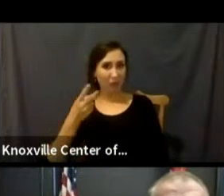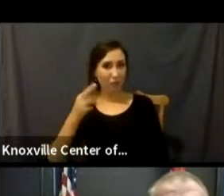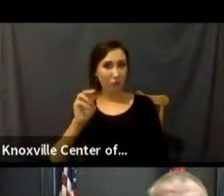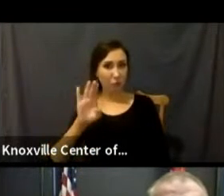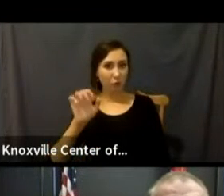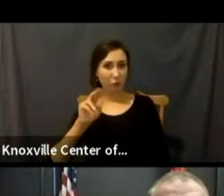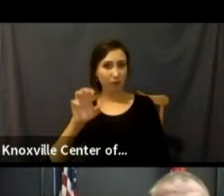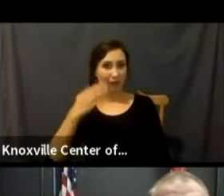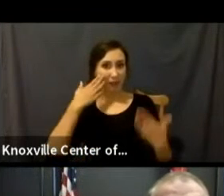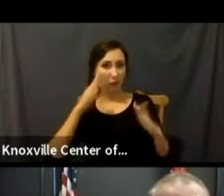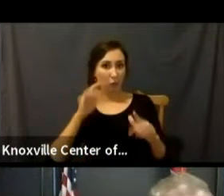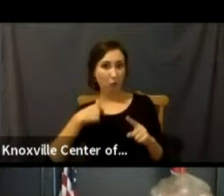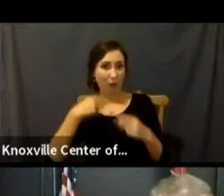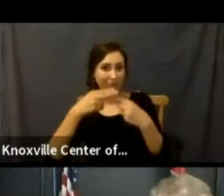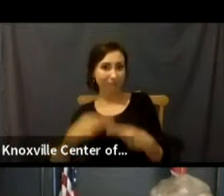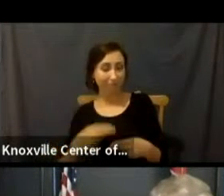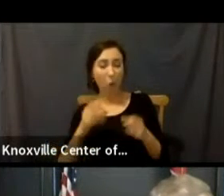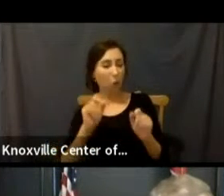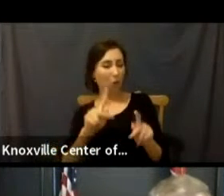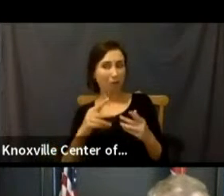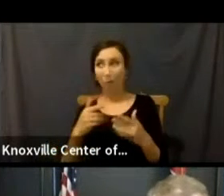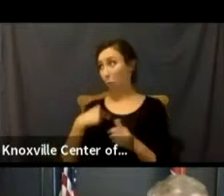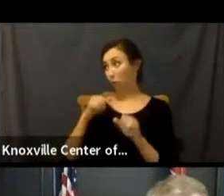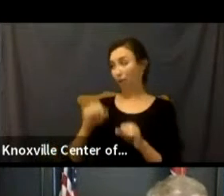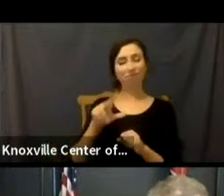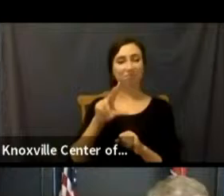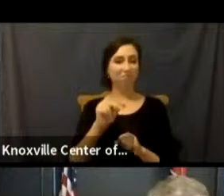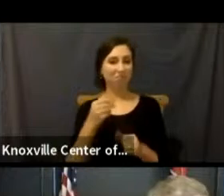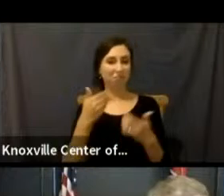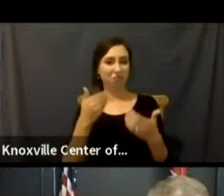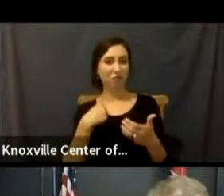good. I can call roll. I know how to do that.